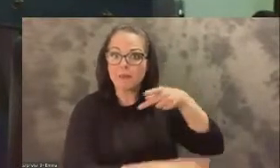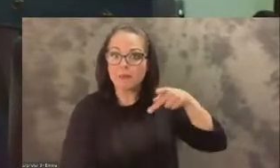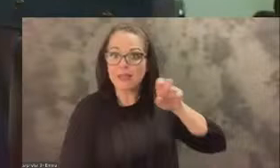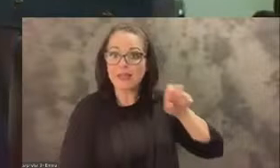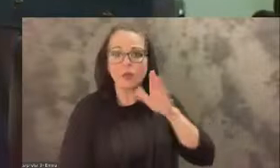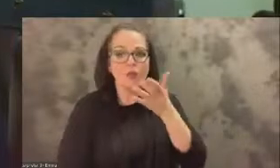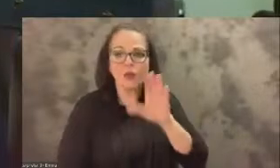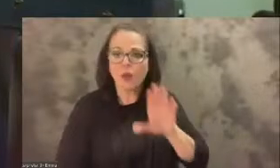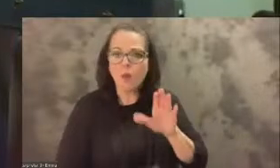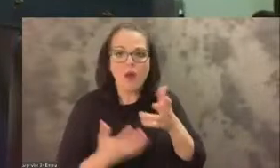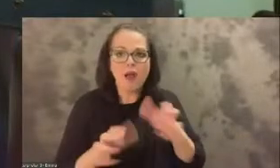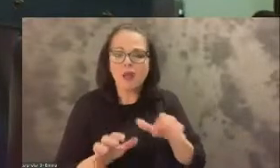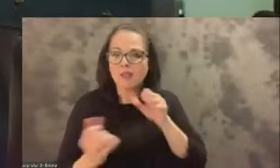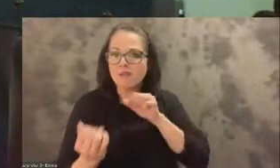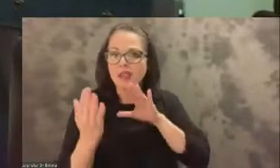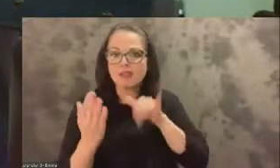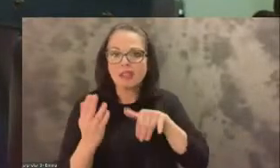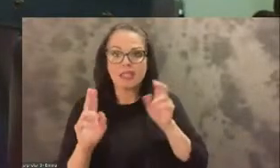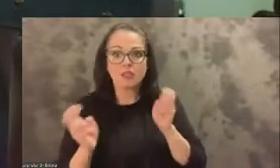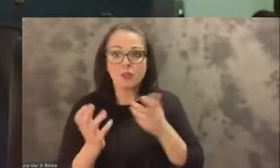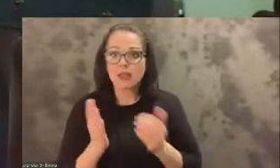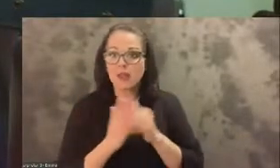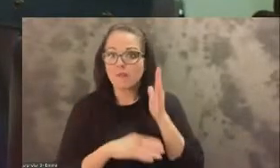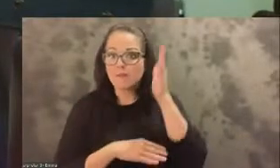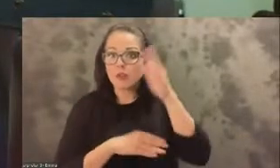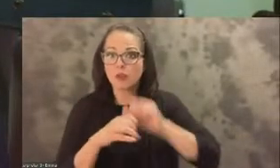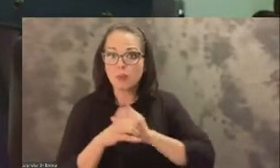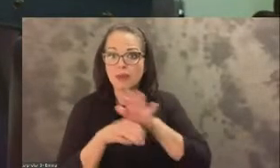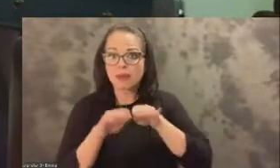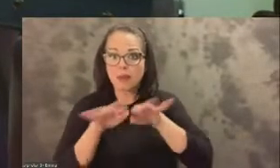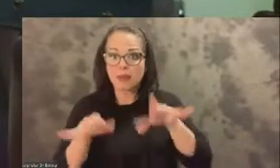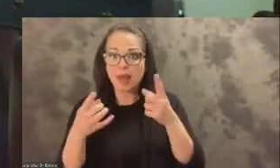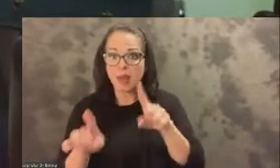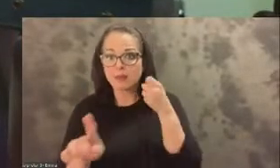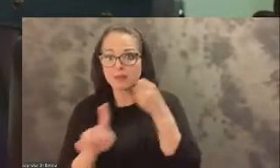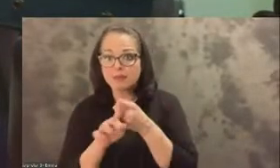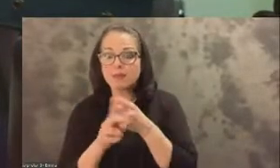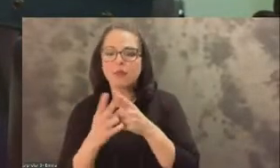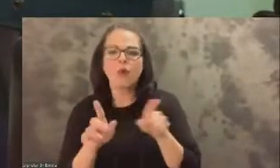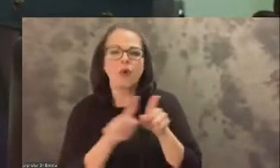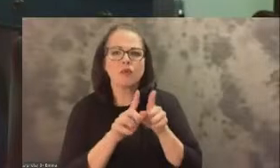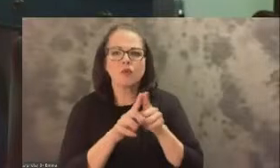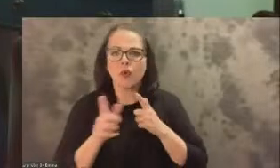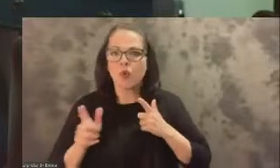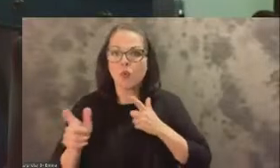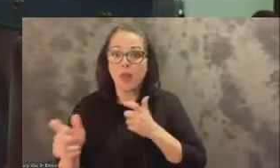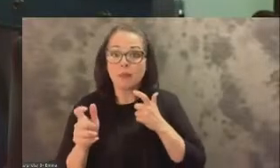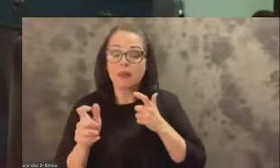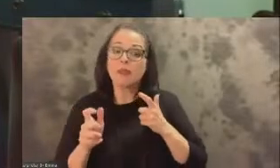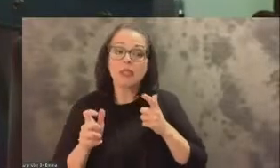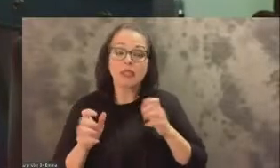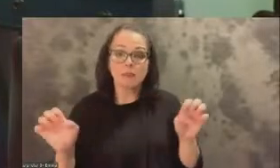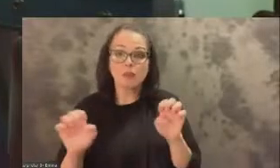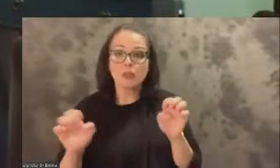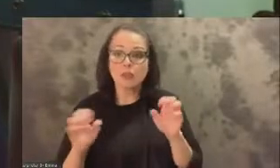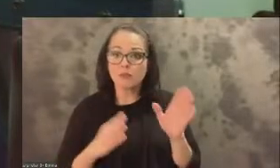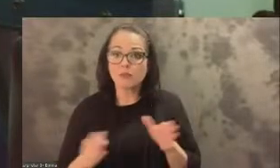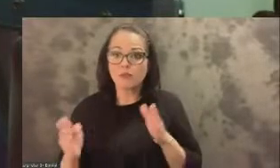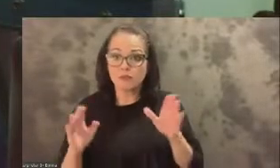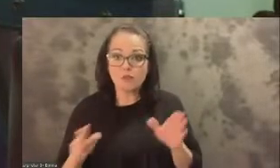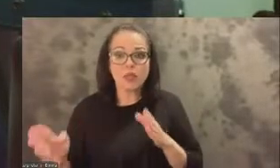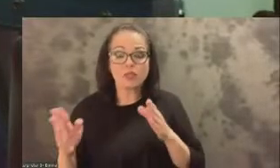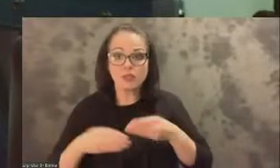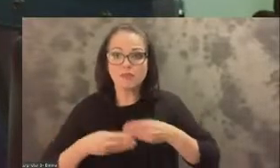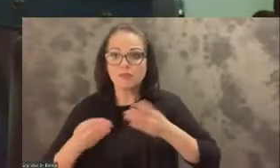face that issue ever again in the case of future pandemics, as well as creating a rapid emergency production plan to